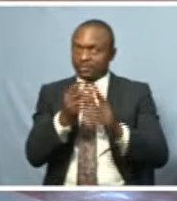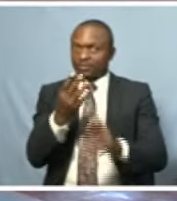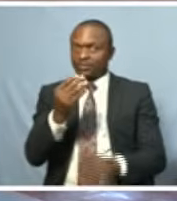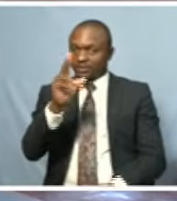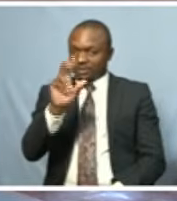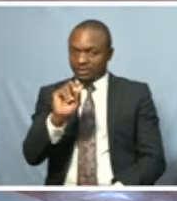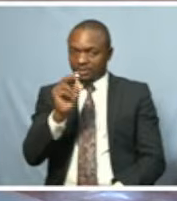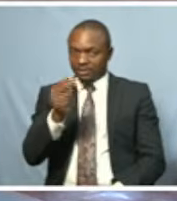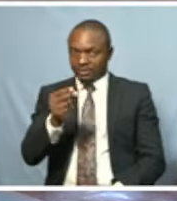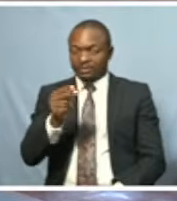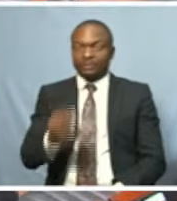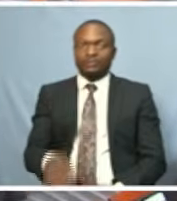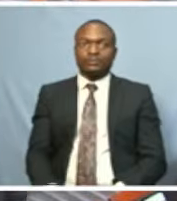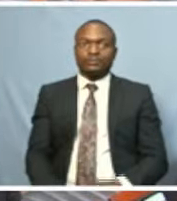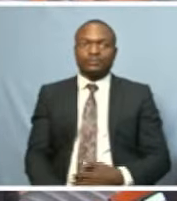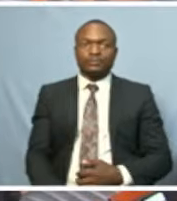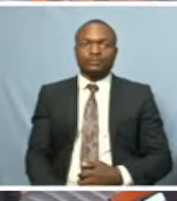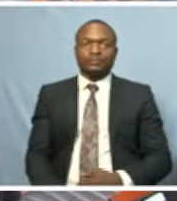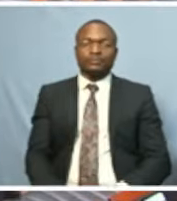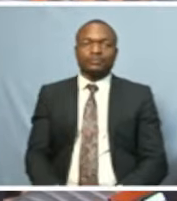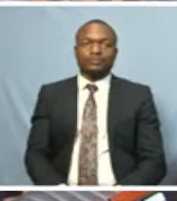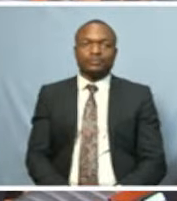hours.